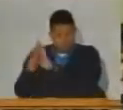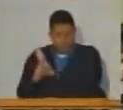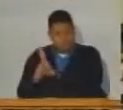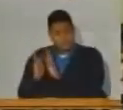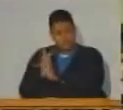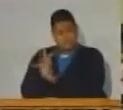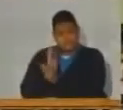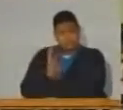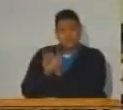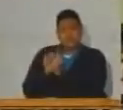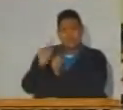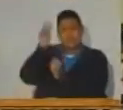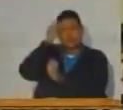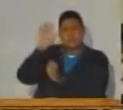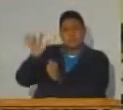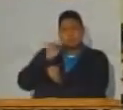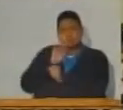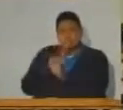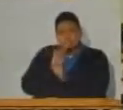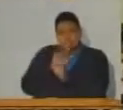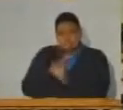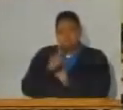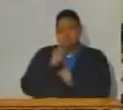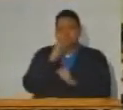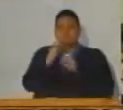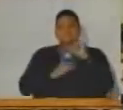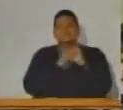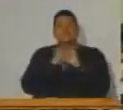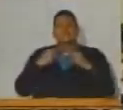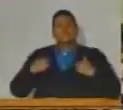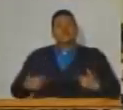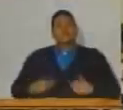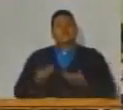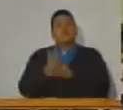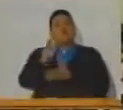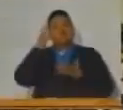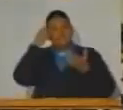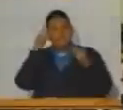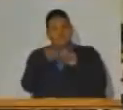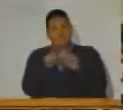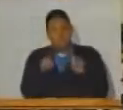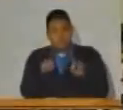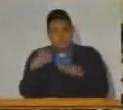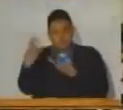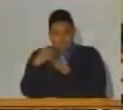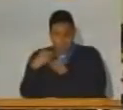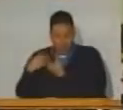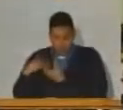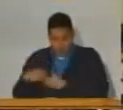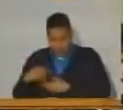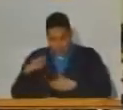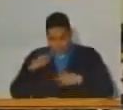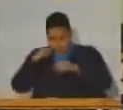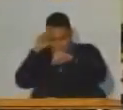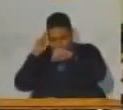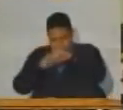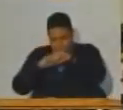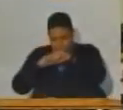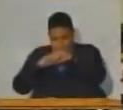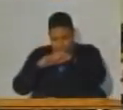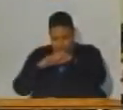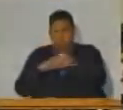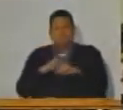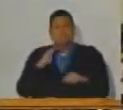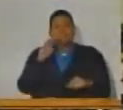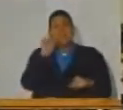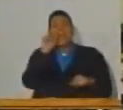keeping with the government's commitment to international human rights agreements, including the National